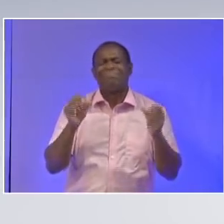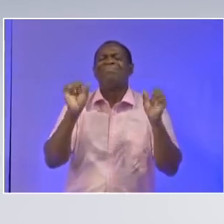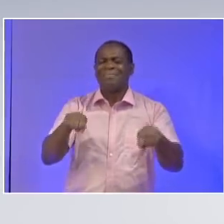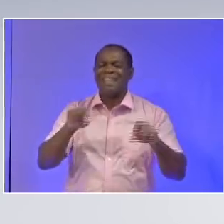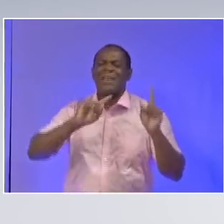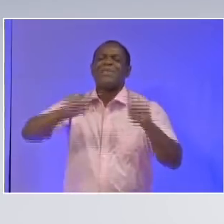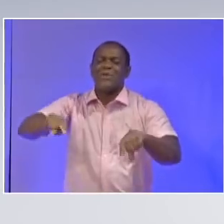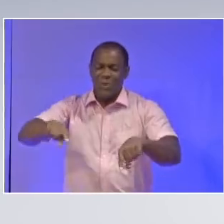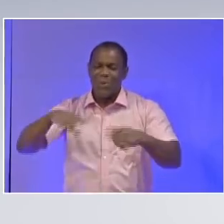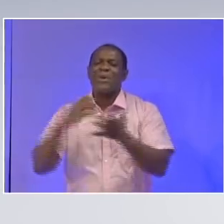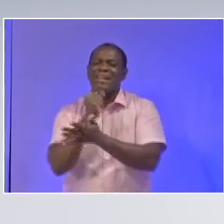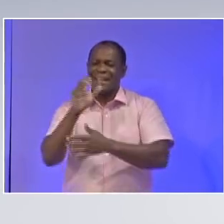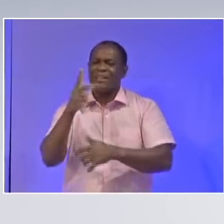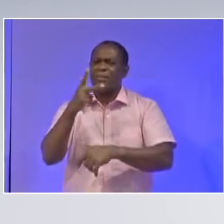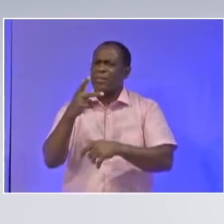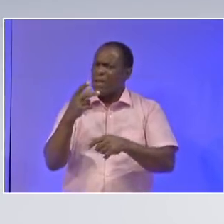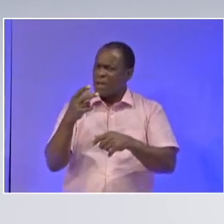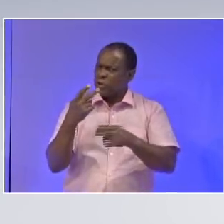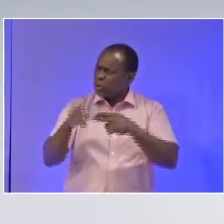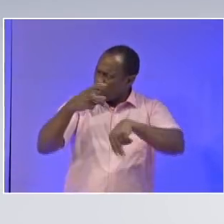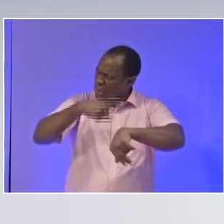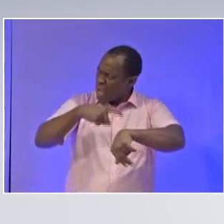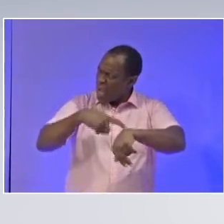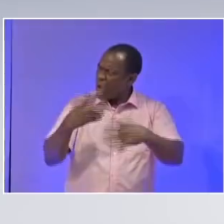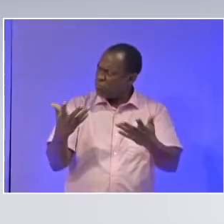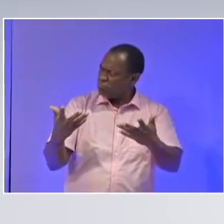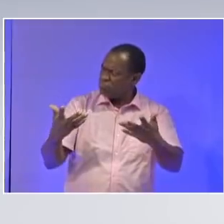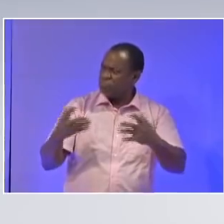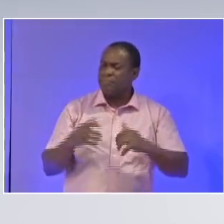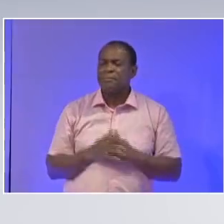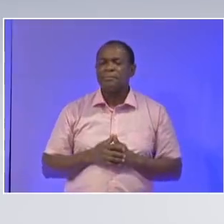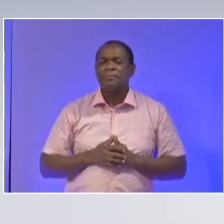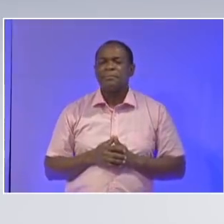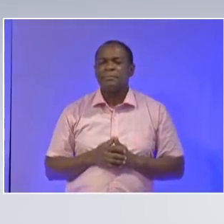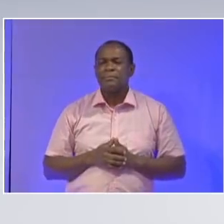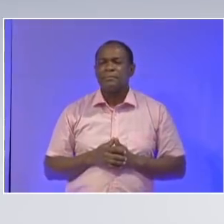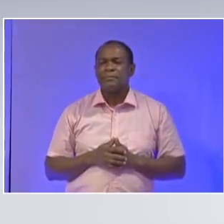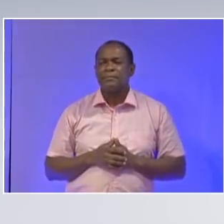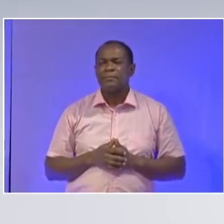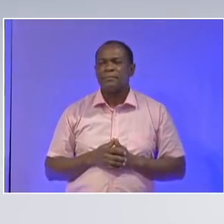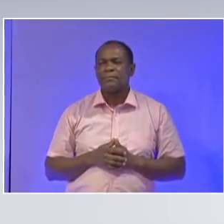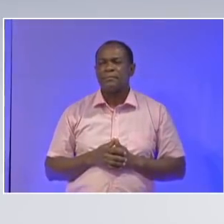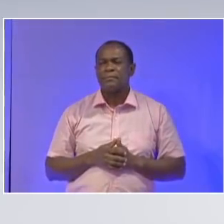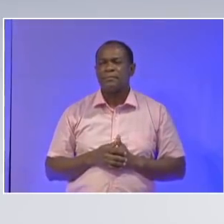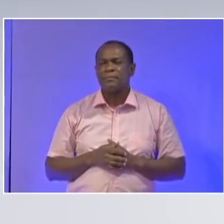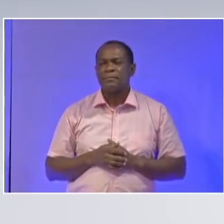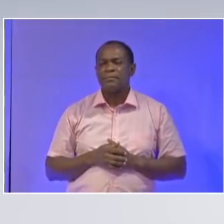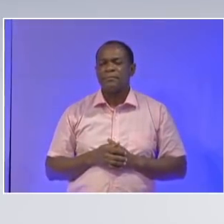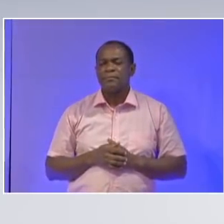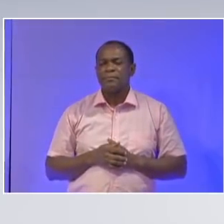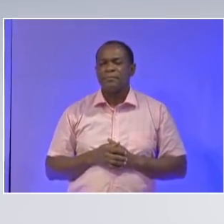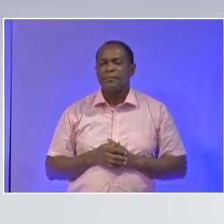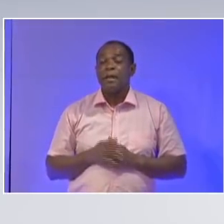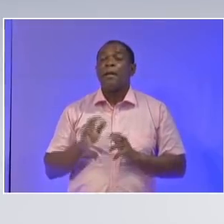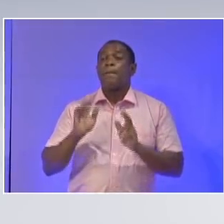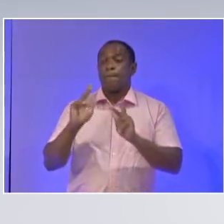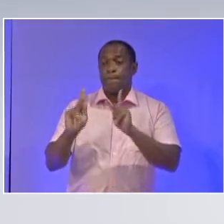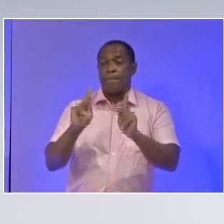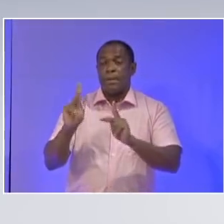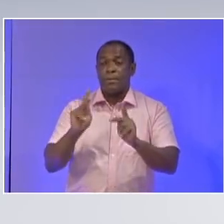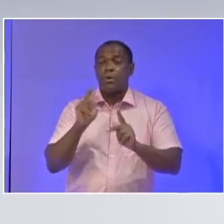get boosted. Just briefly, because I did go into it in detail on Wednesday, just briefly. Persons who